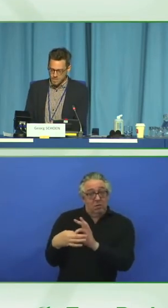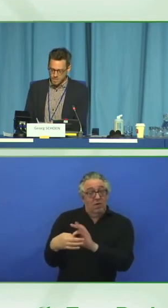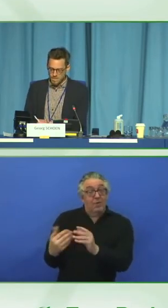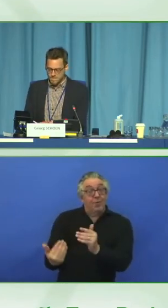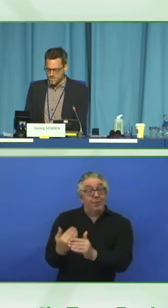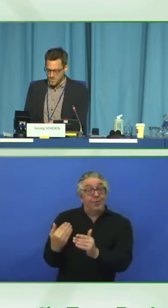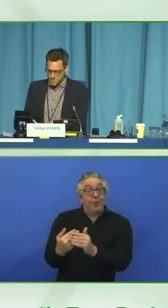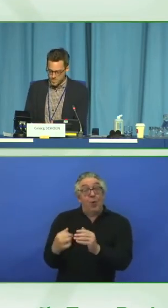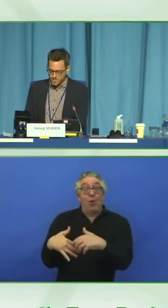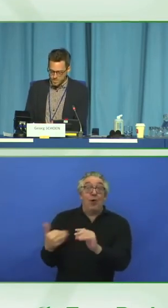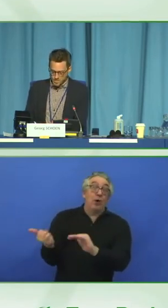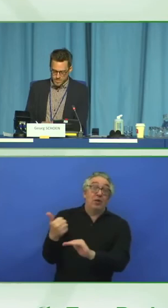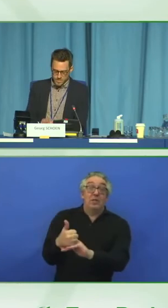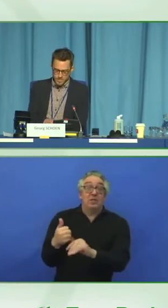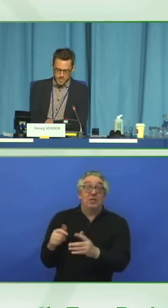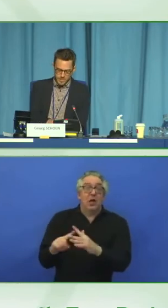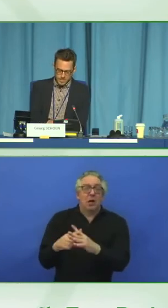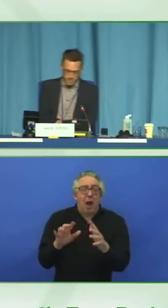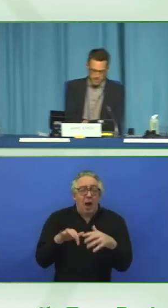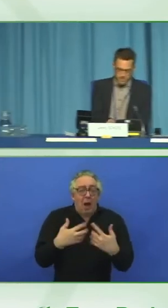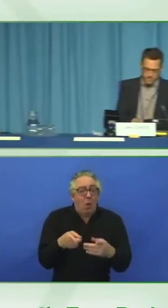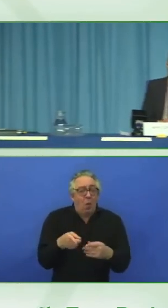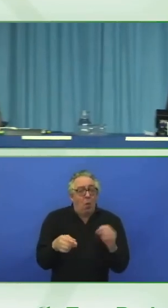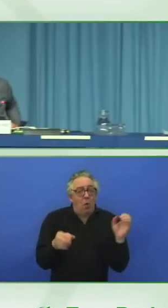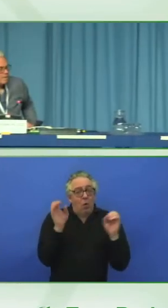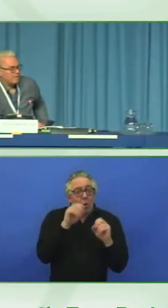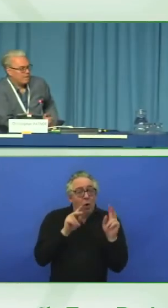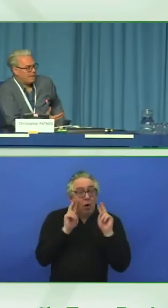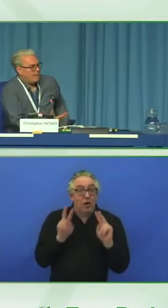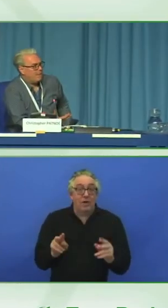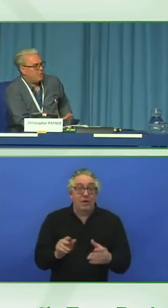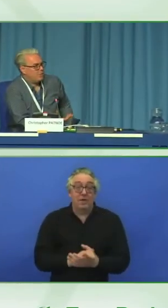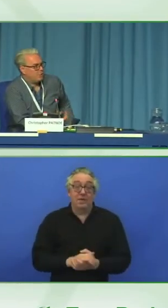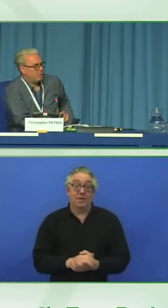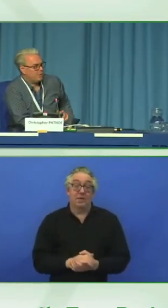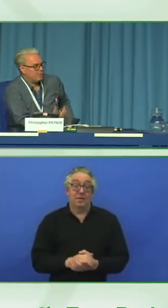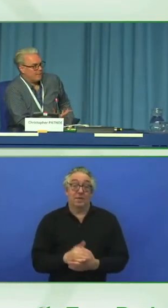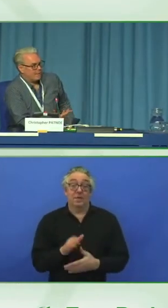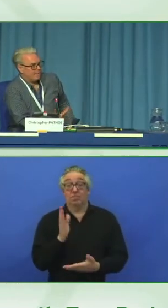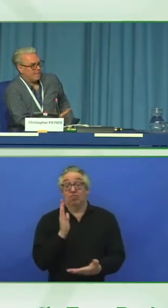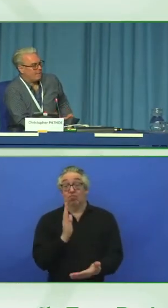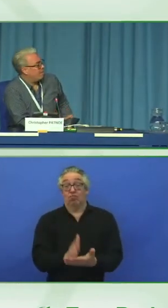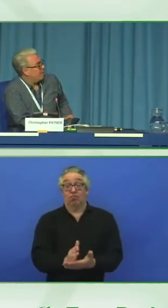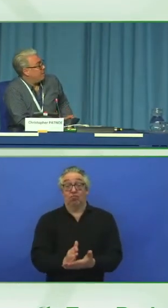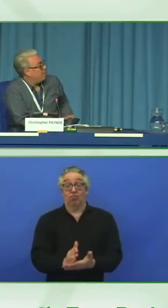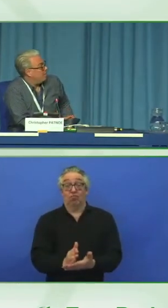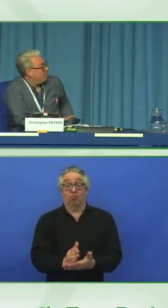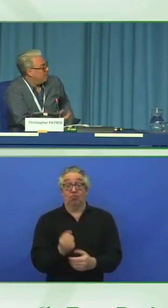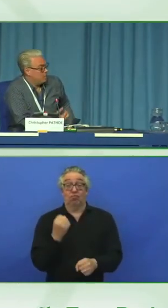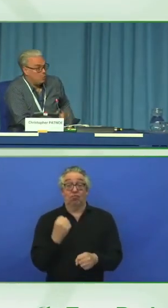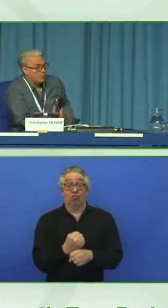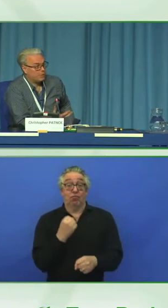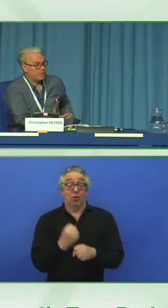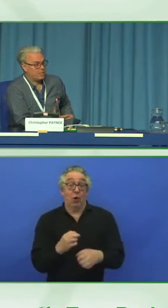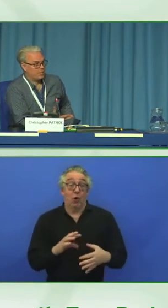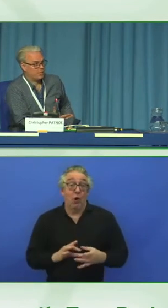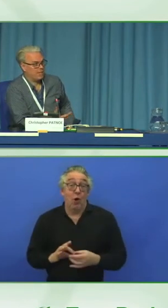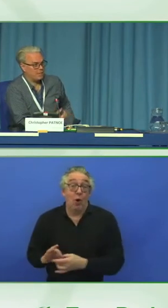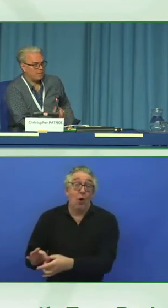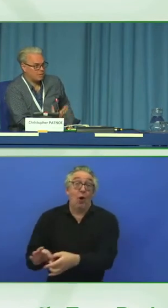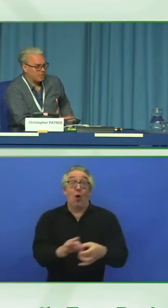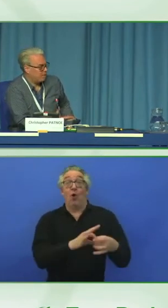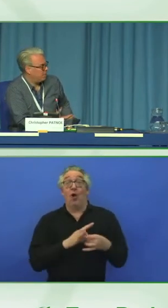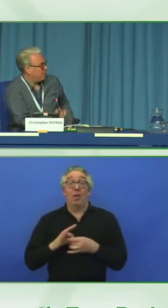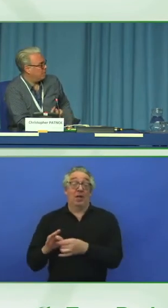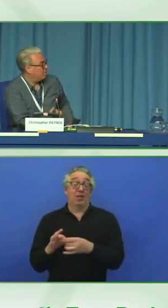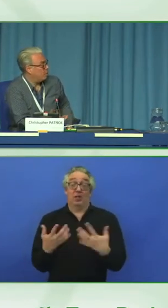here? I think the power of collaboration is, the collaboration is sort of the grease that makes everything go, because no one organization